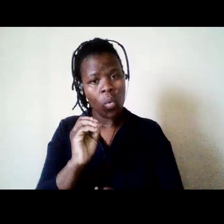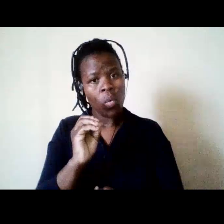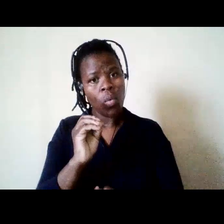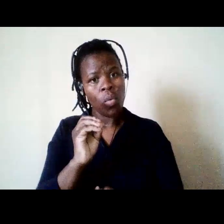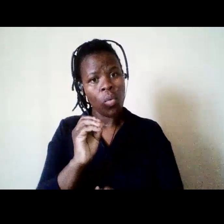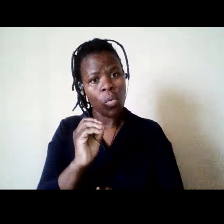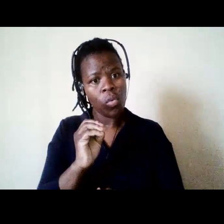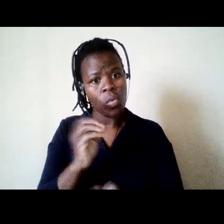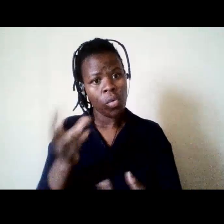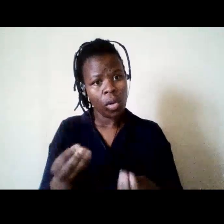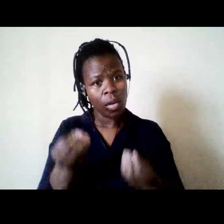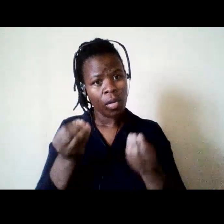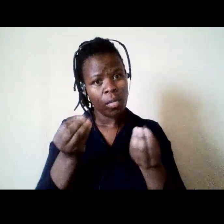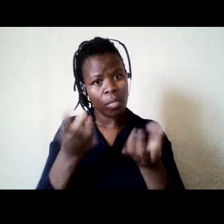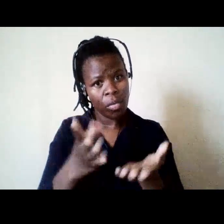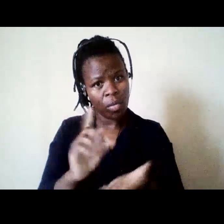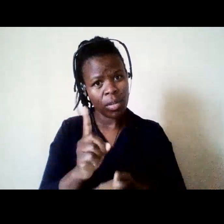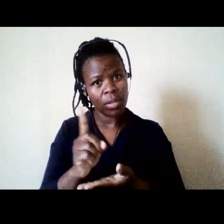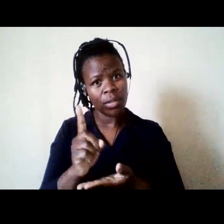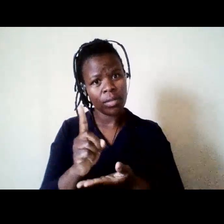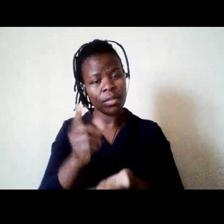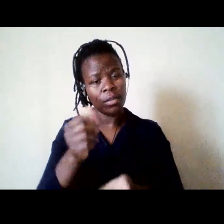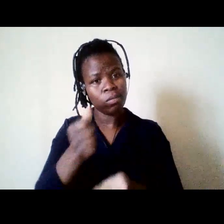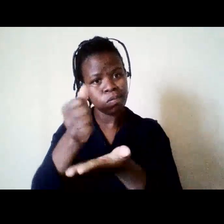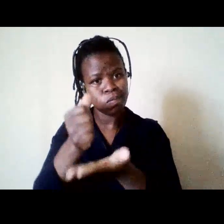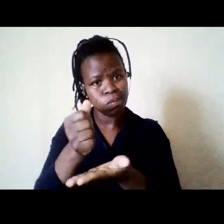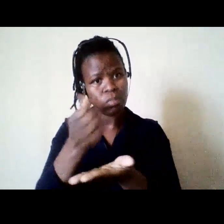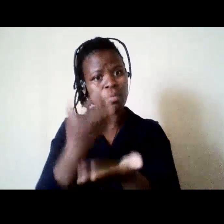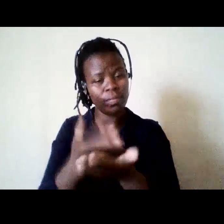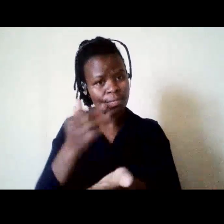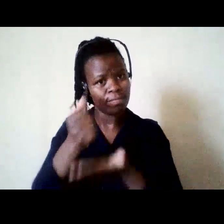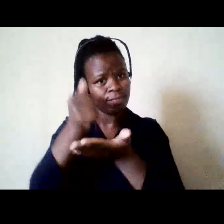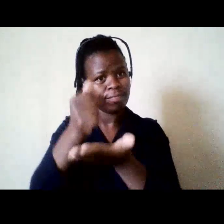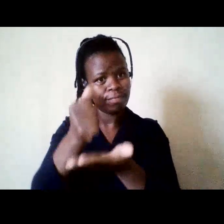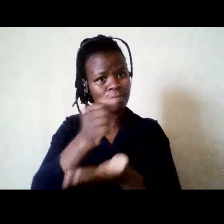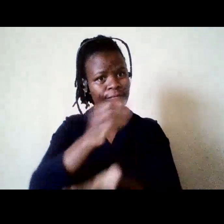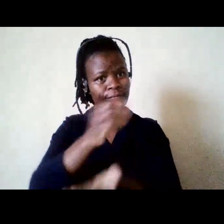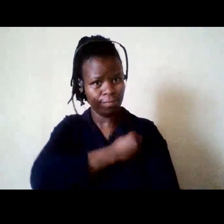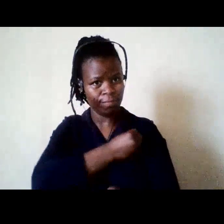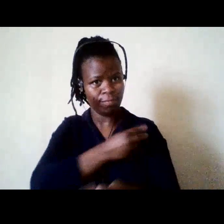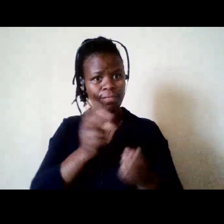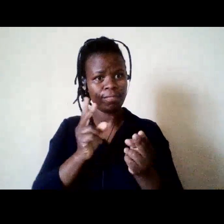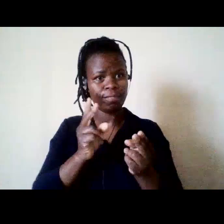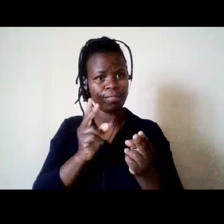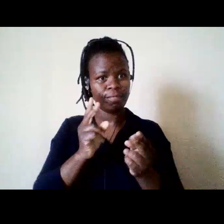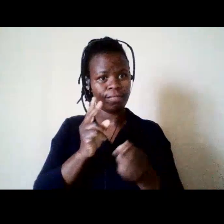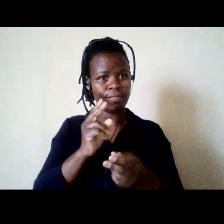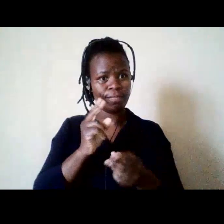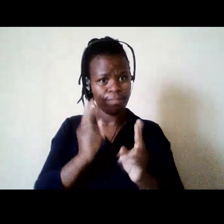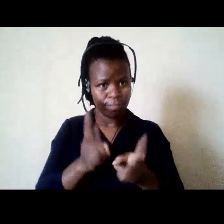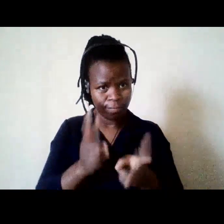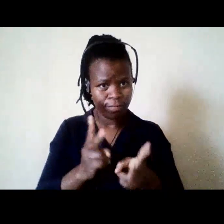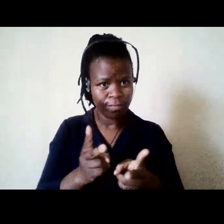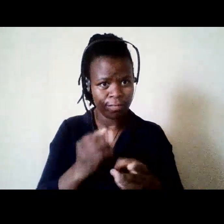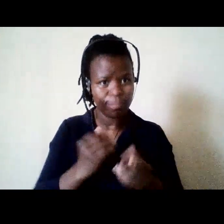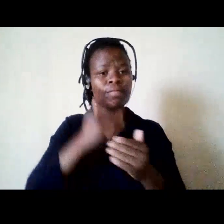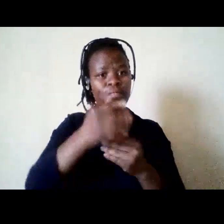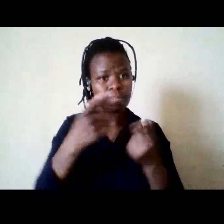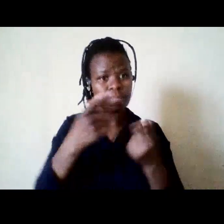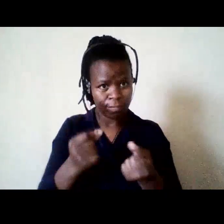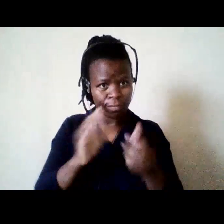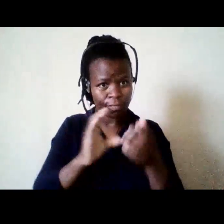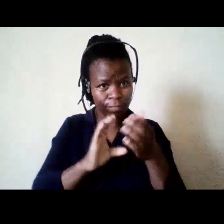provides funds to fund learners with disabilities in learnerships. So after she did the course, she now